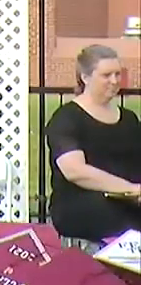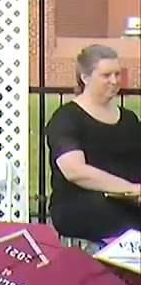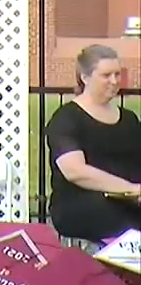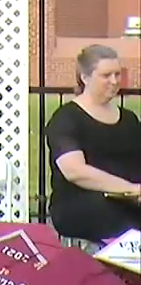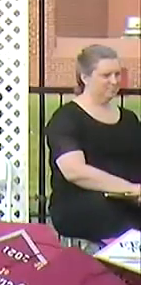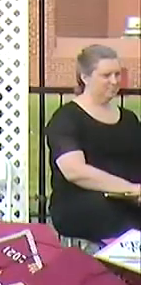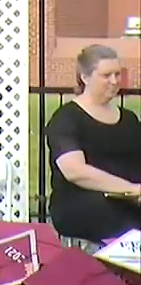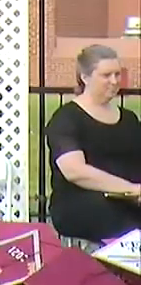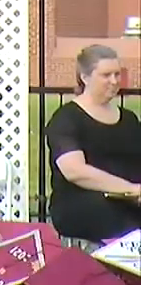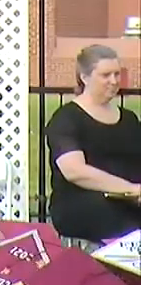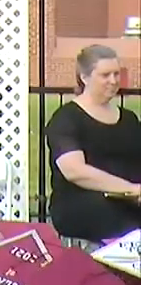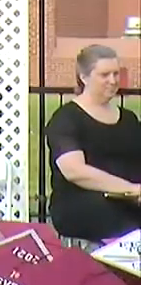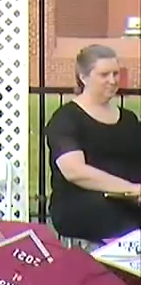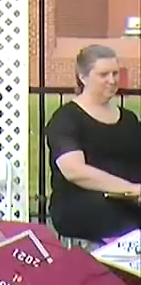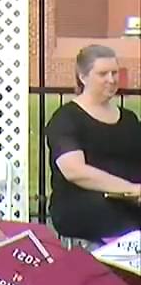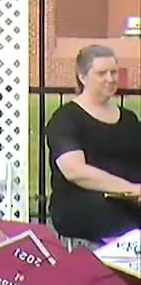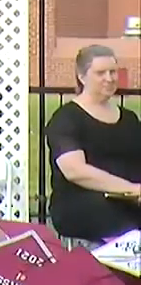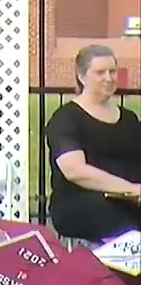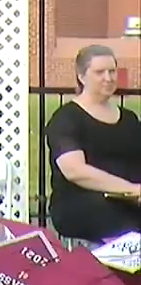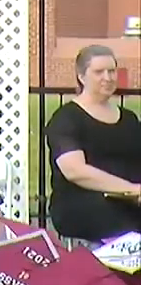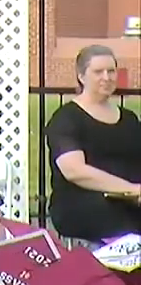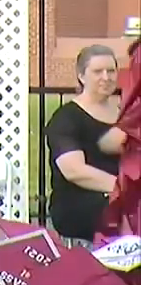Alexis Lynn Meyer.